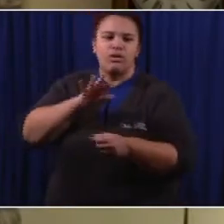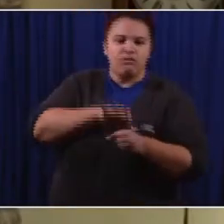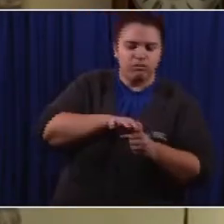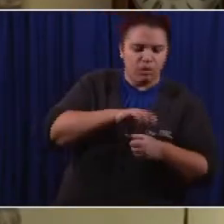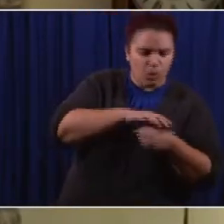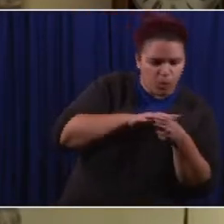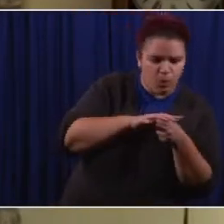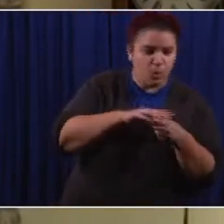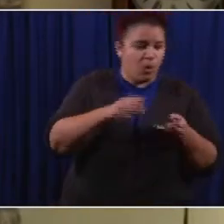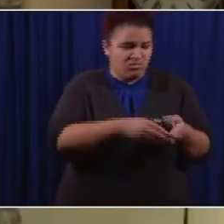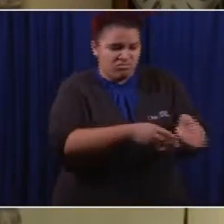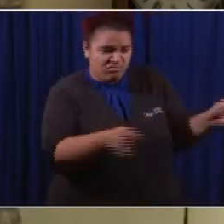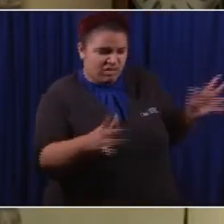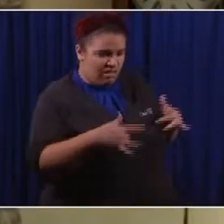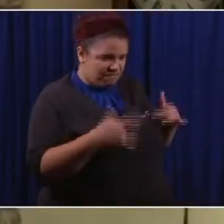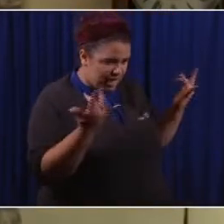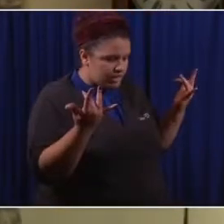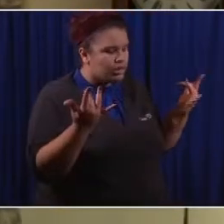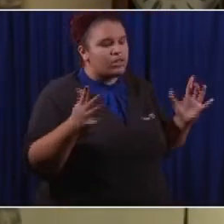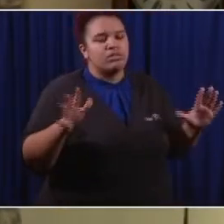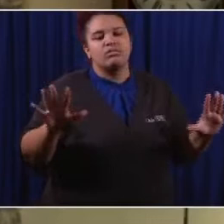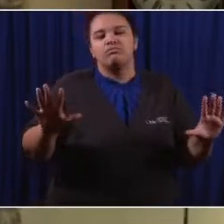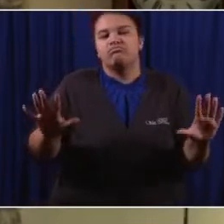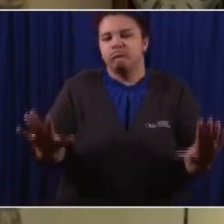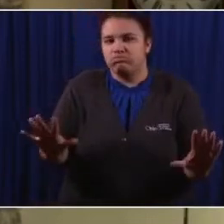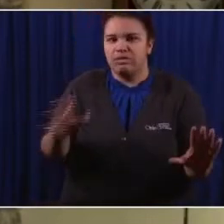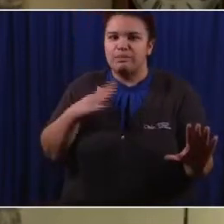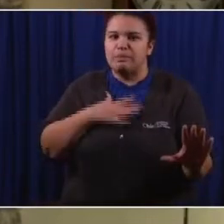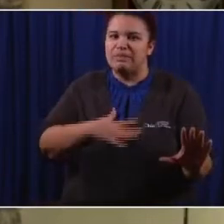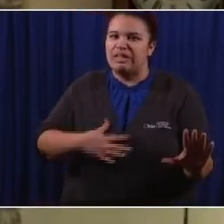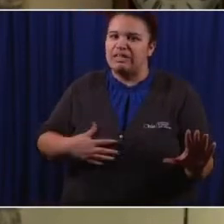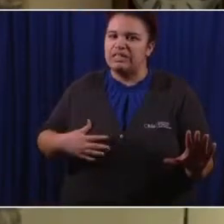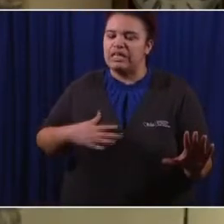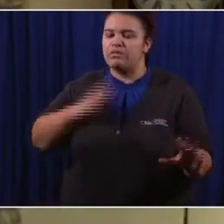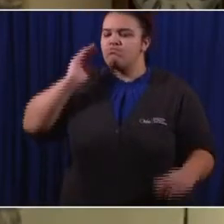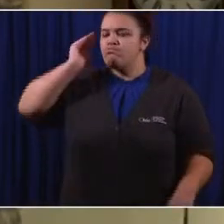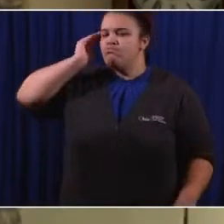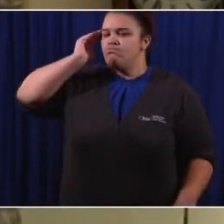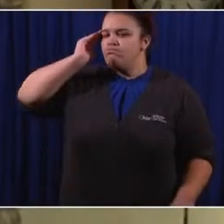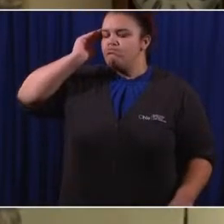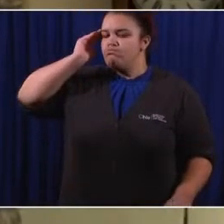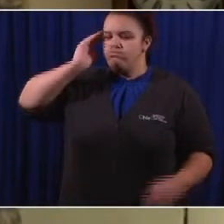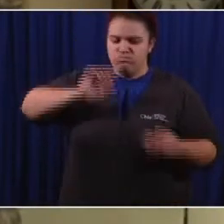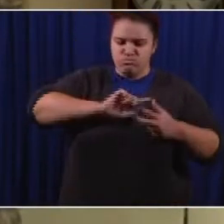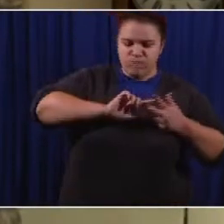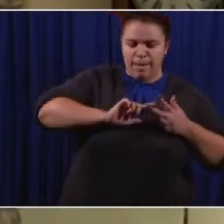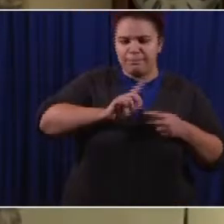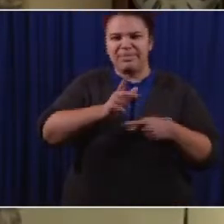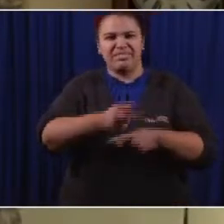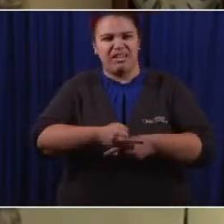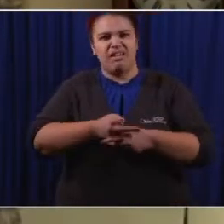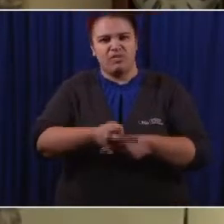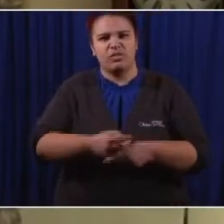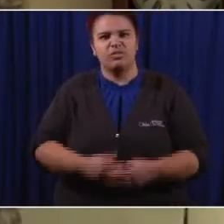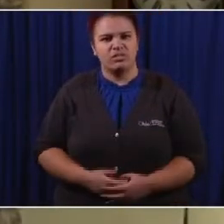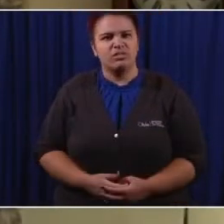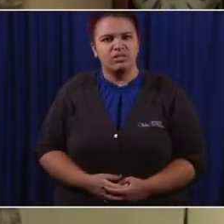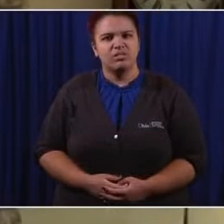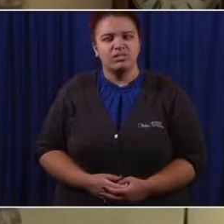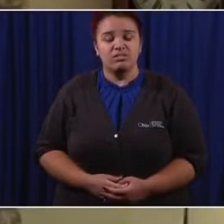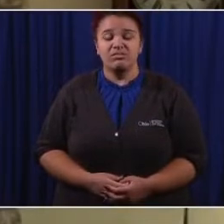is a time when we have, as you saw by the map, we have spread all